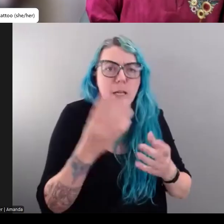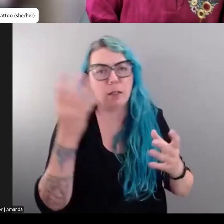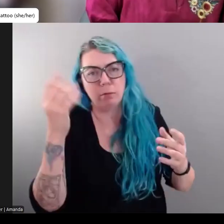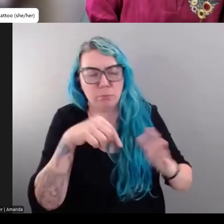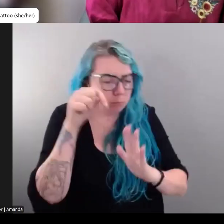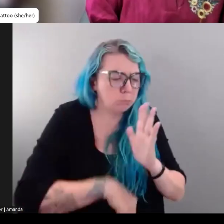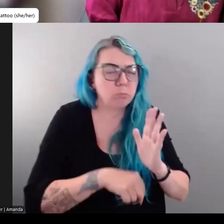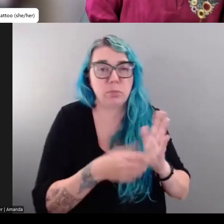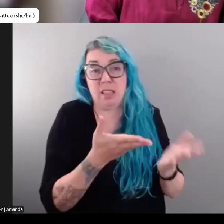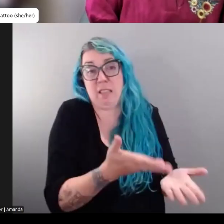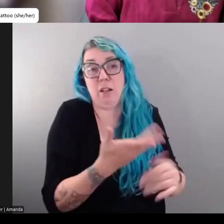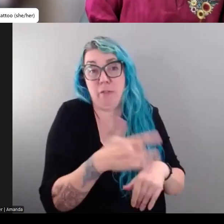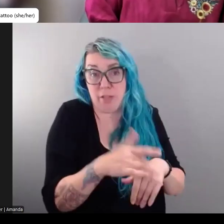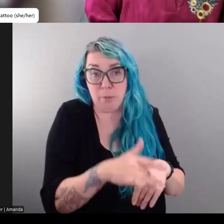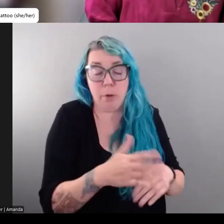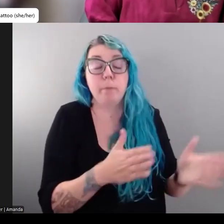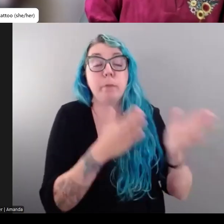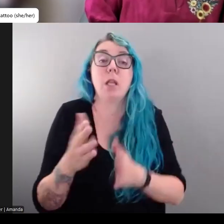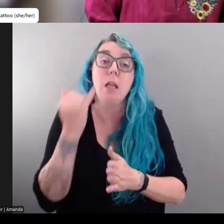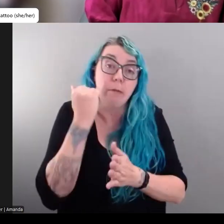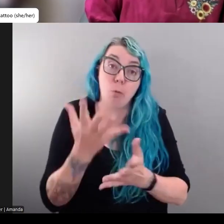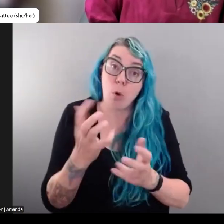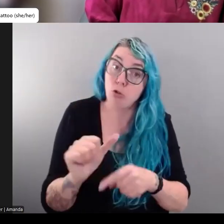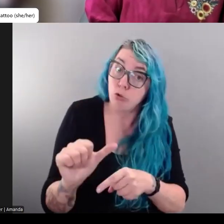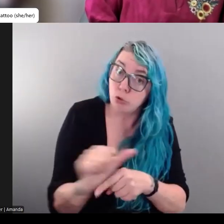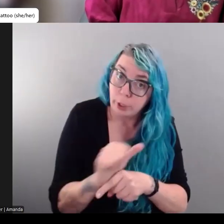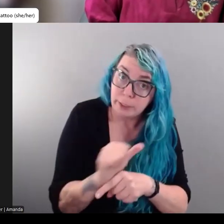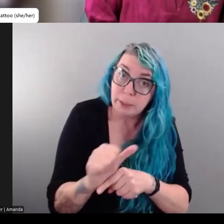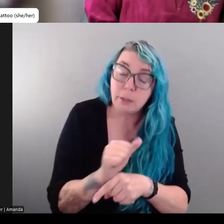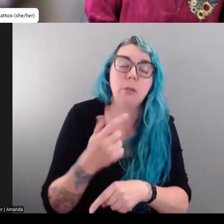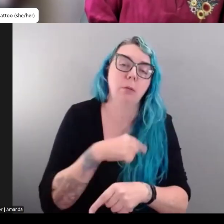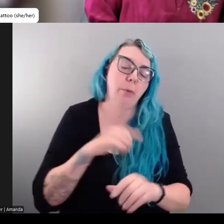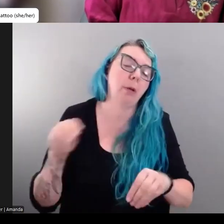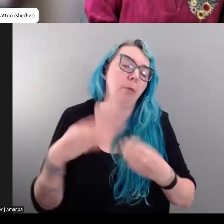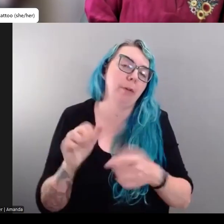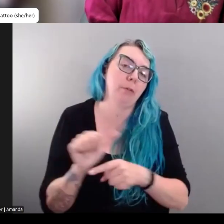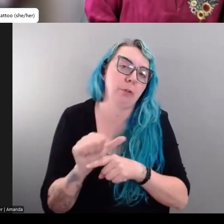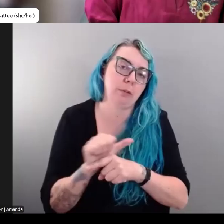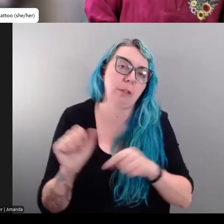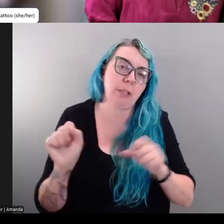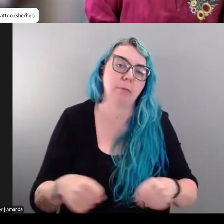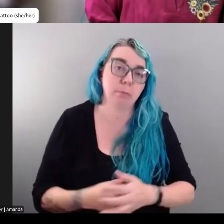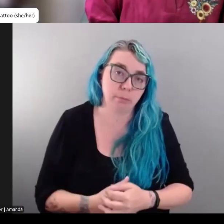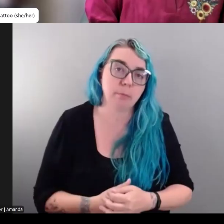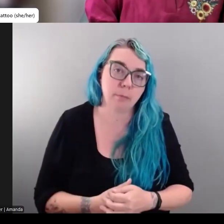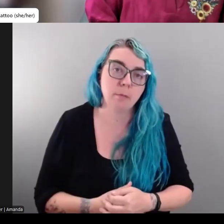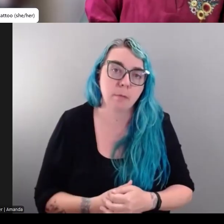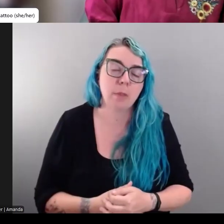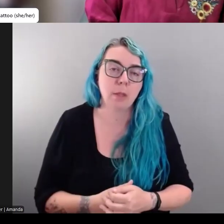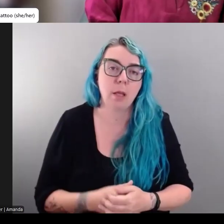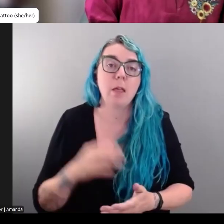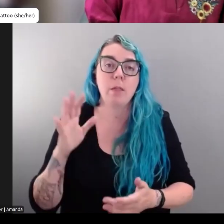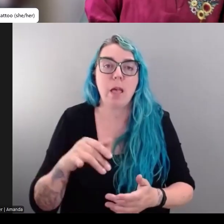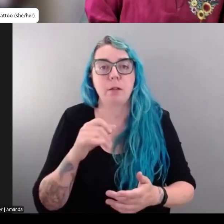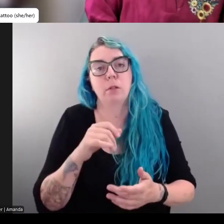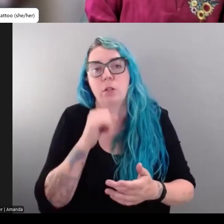In terms of training specifically on how to use the tool, that's something that we can provide as well. It's not something that's available on demand